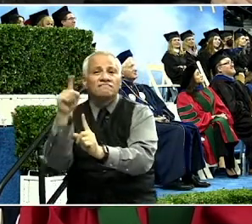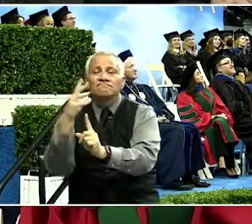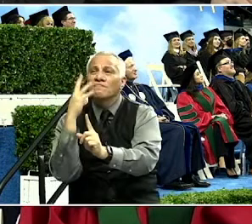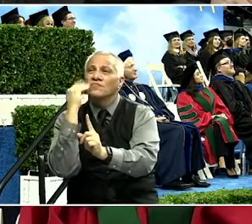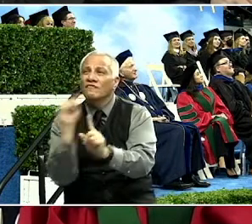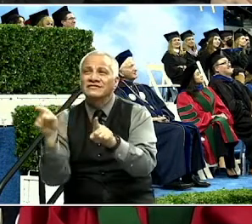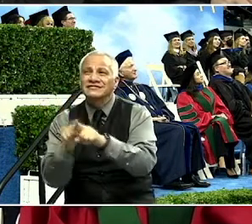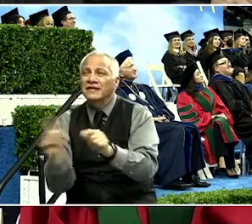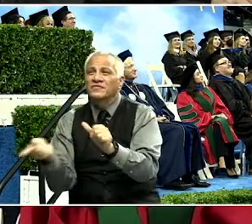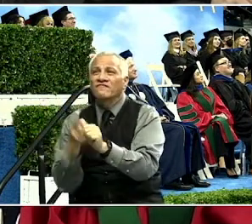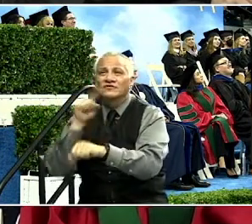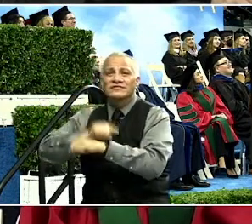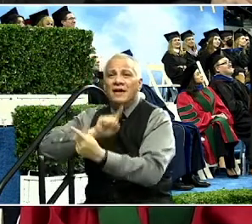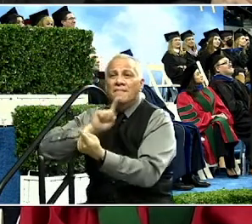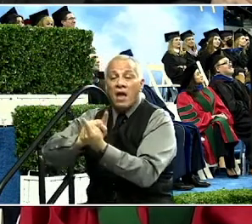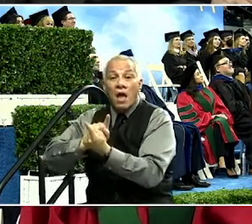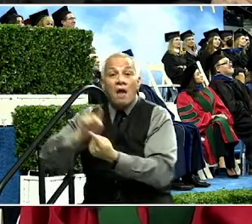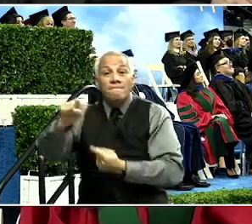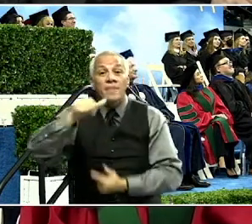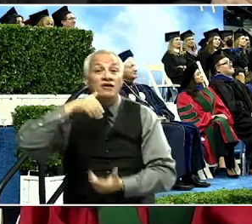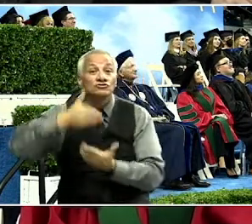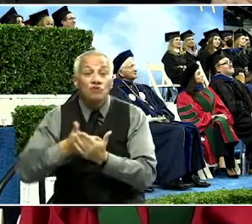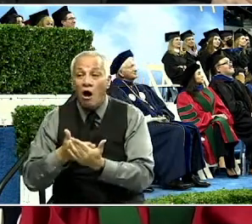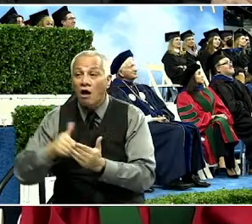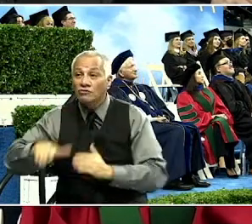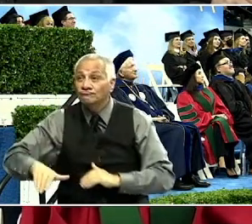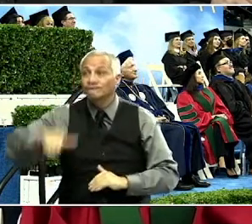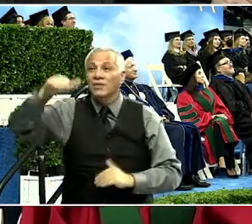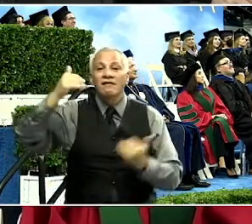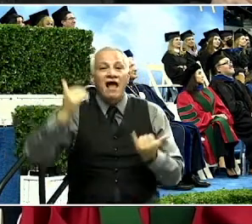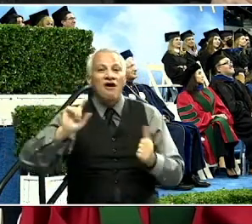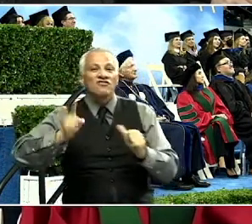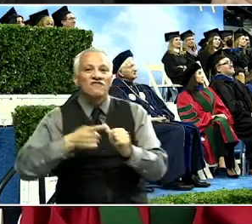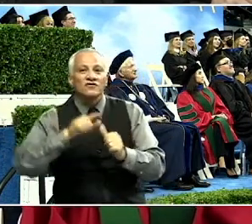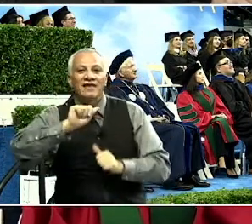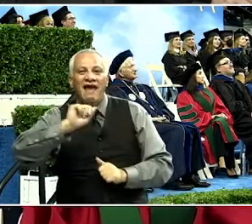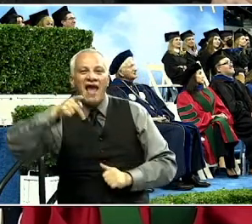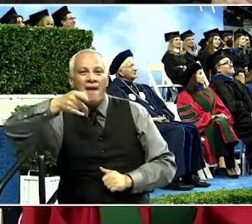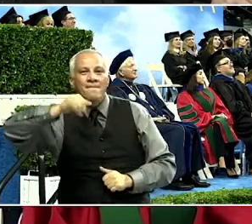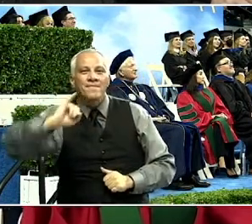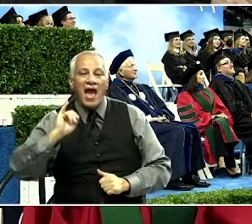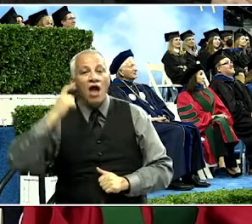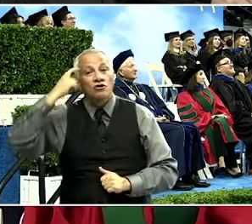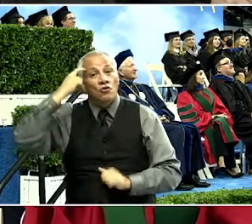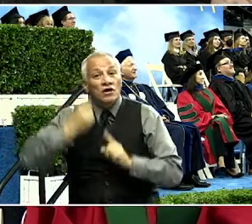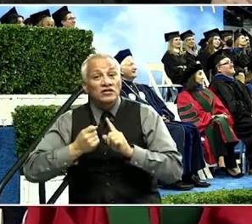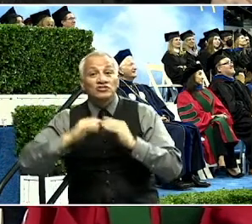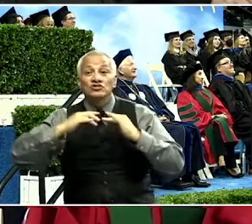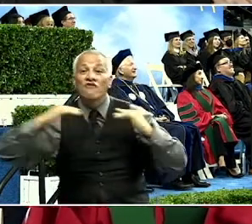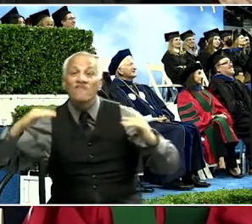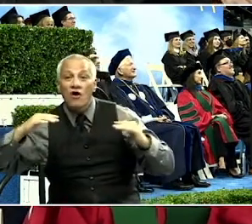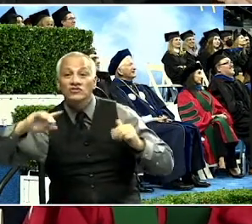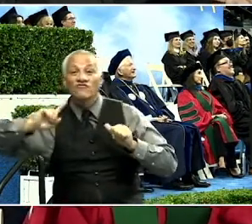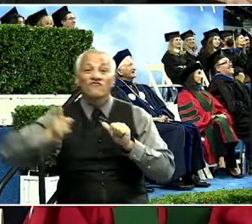met, my daughter, Ruby, who is now the first AAPI neurodiverse female president of the United States.